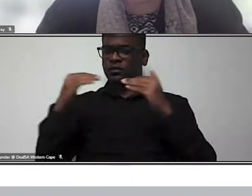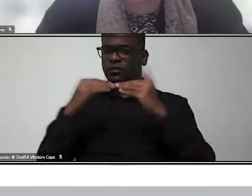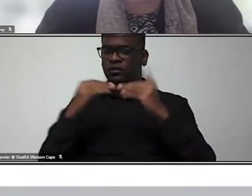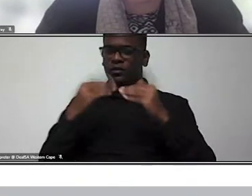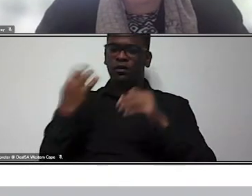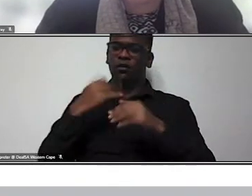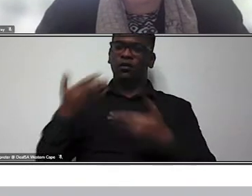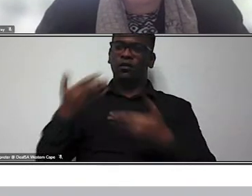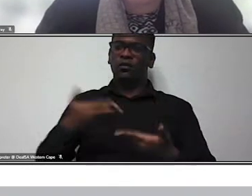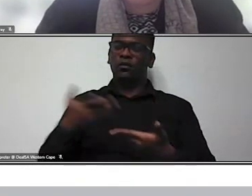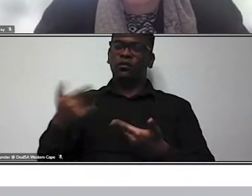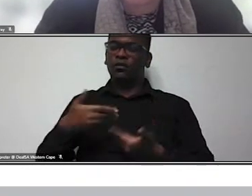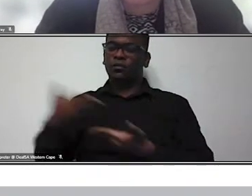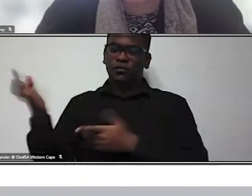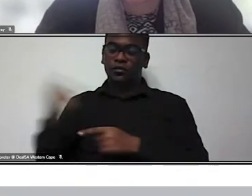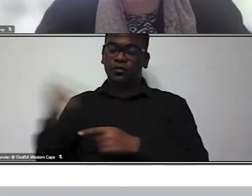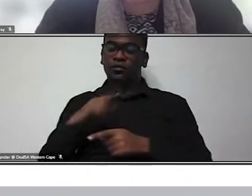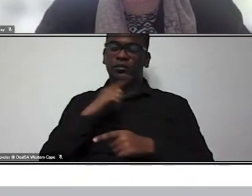then your local